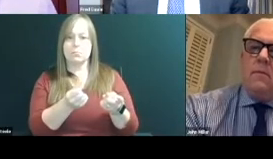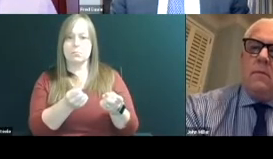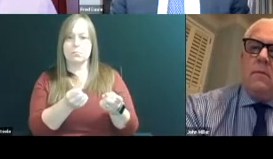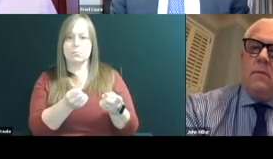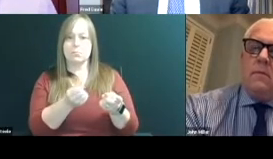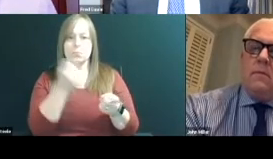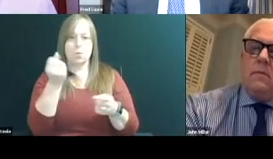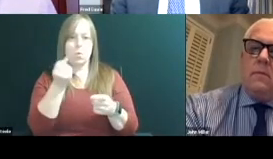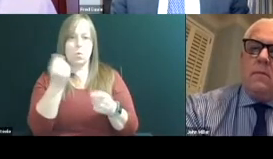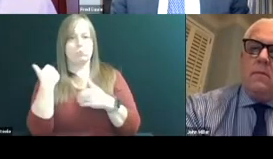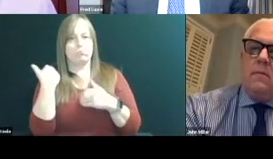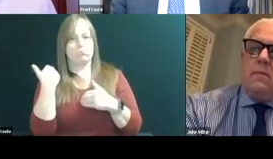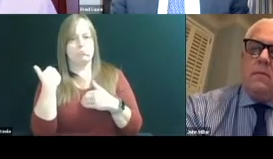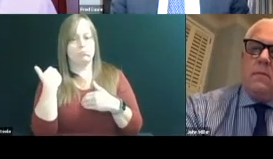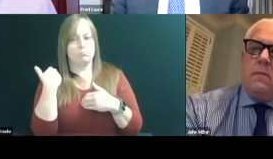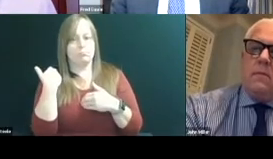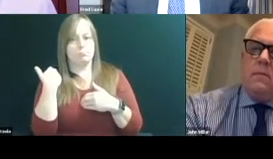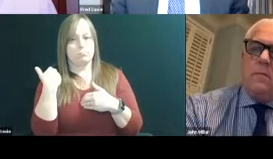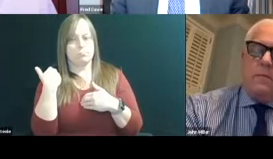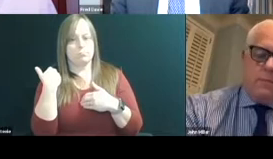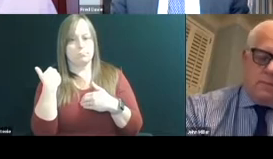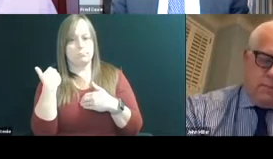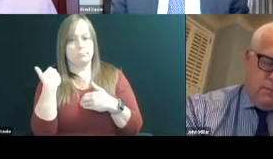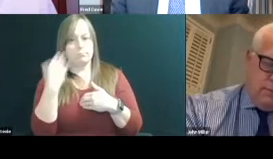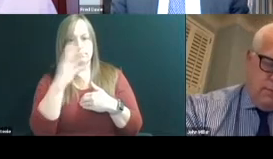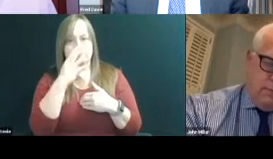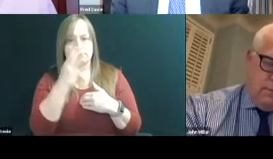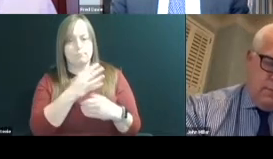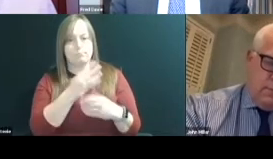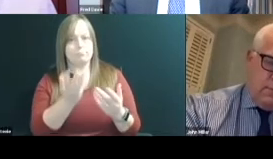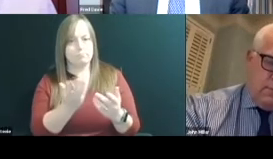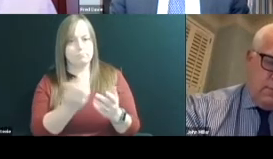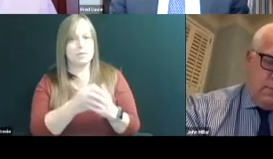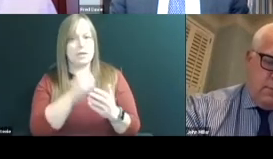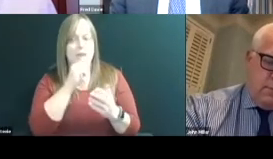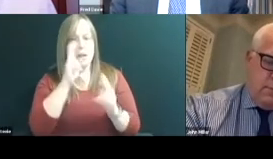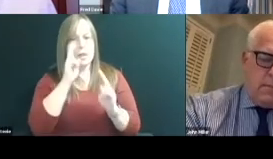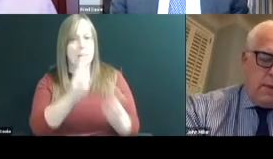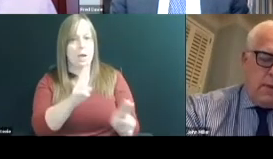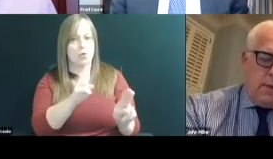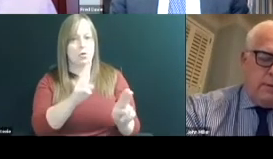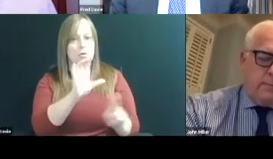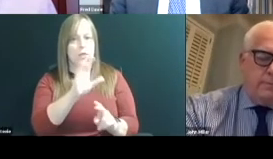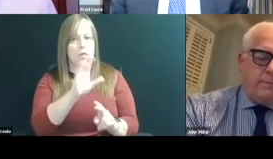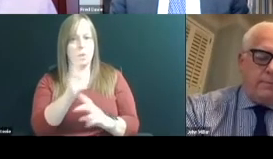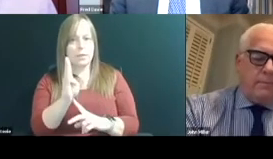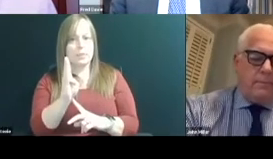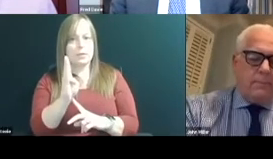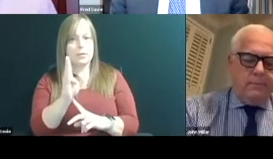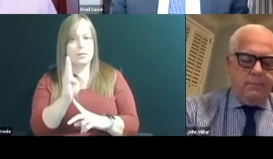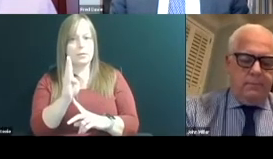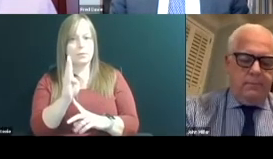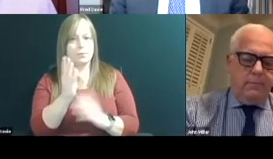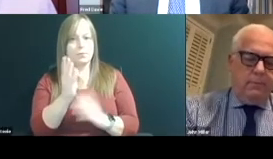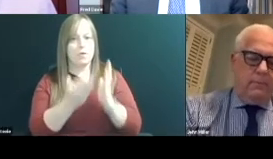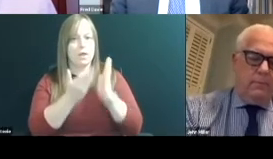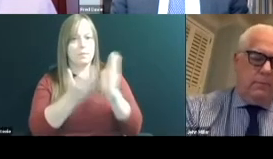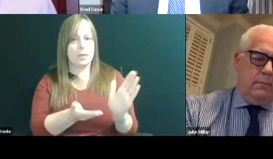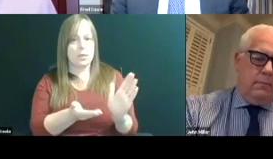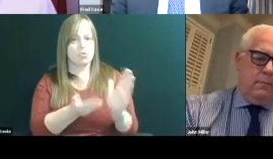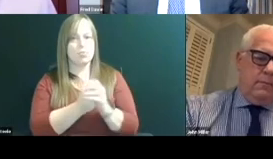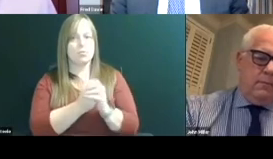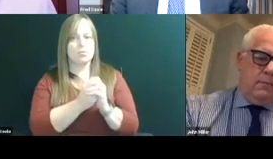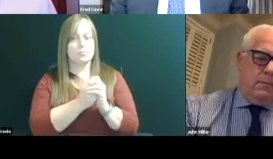not to hold officers accountable and not to honor CCRB's